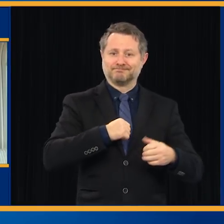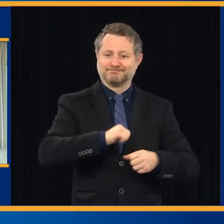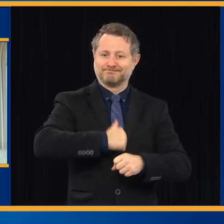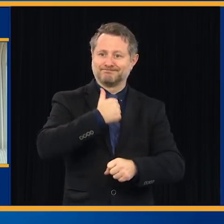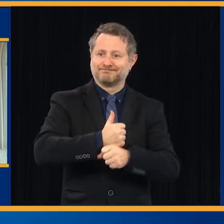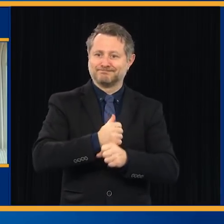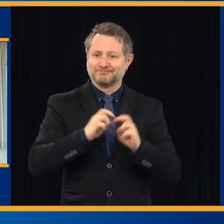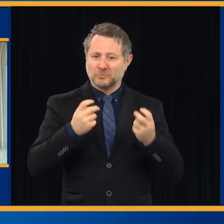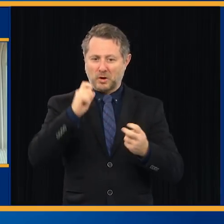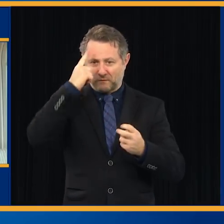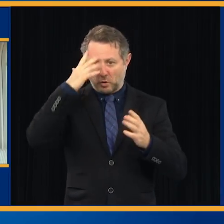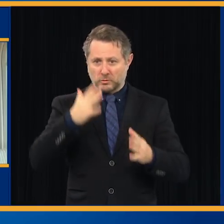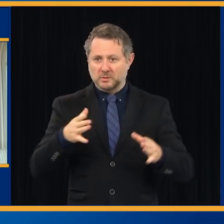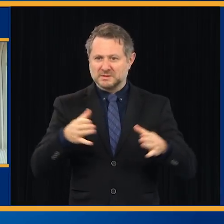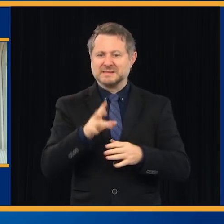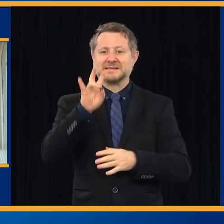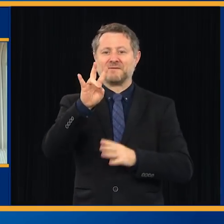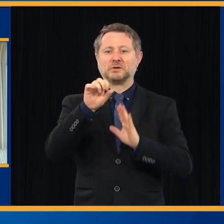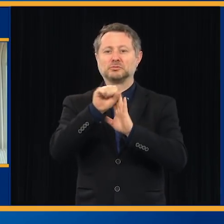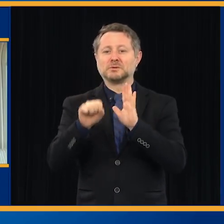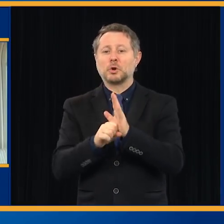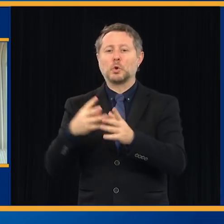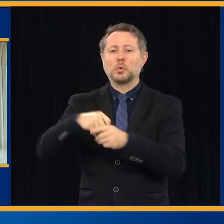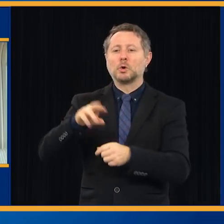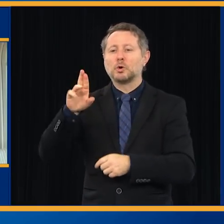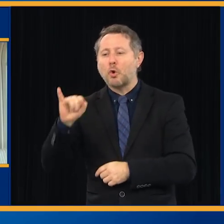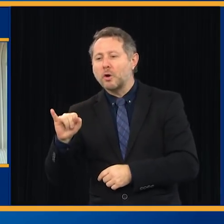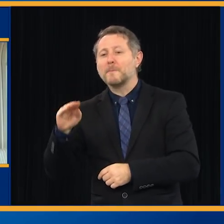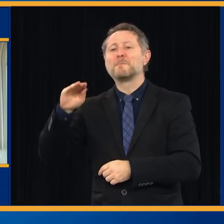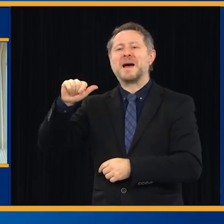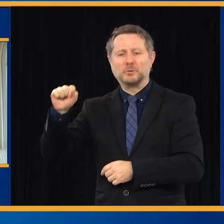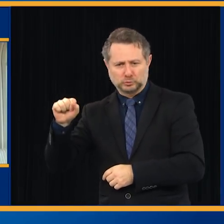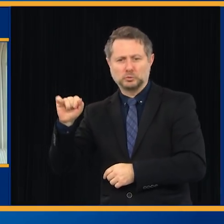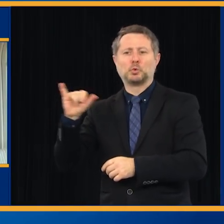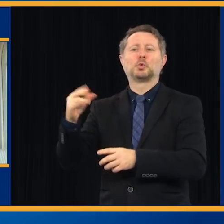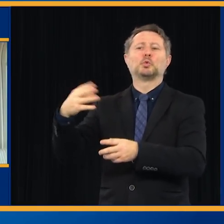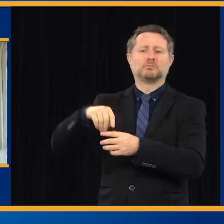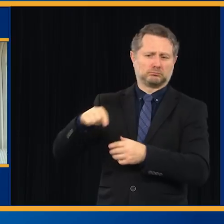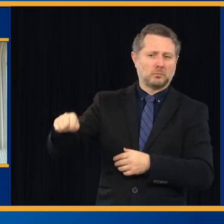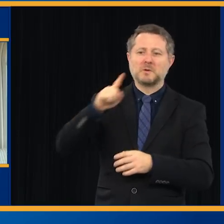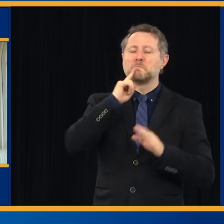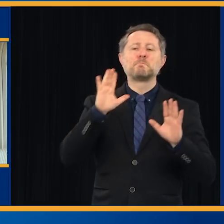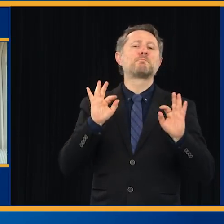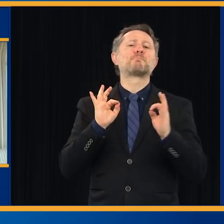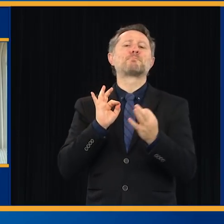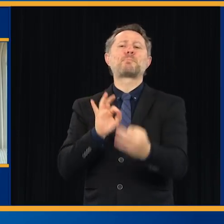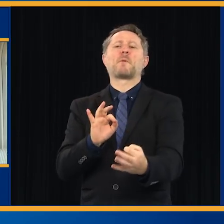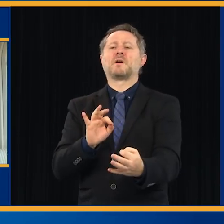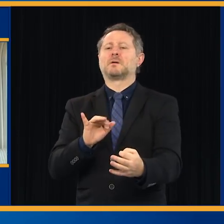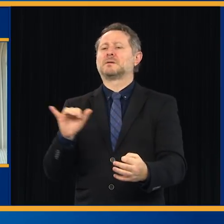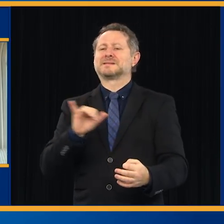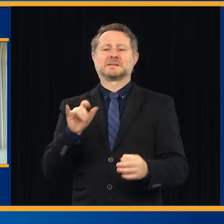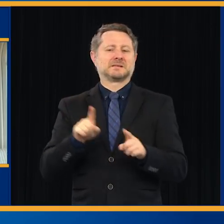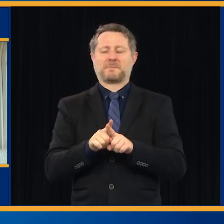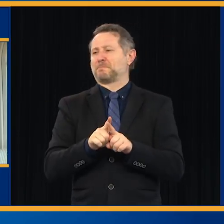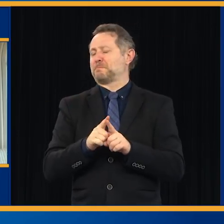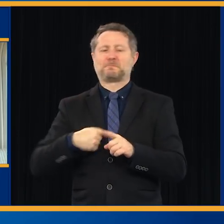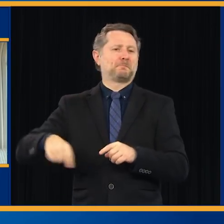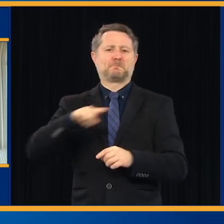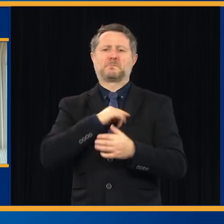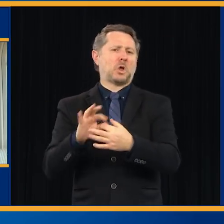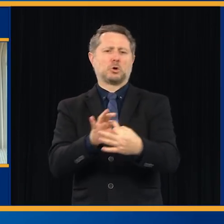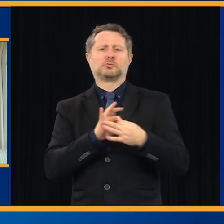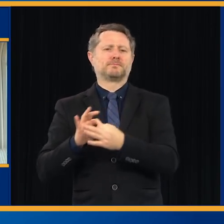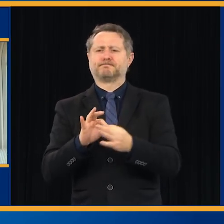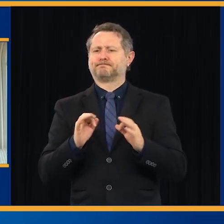today, but also Rhode Island and Massachusetts. This is a perfect extension of that relationship. And I echo